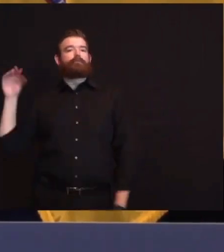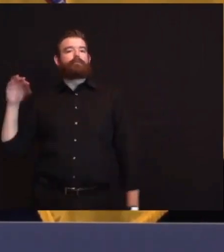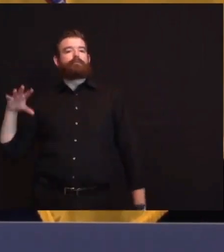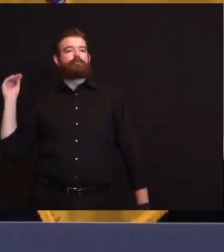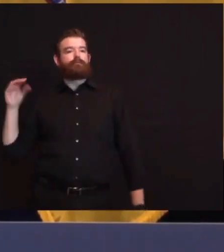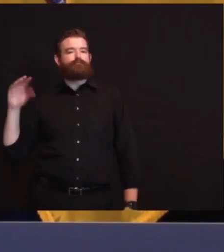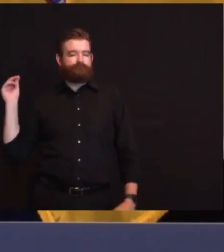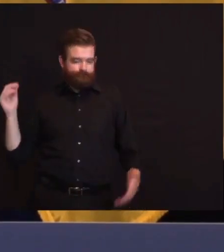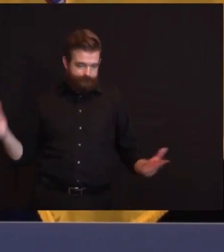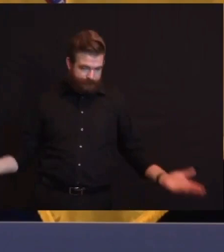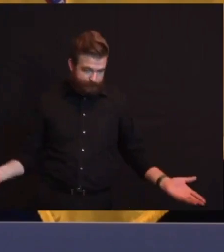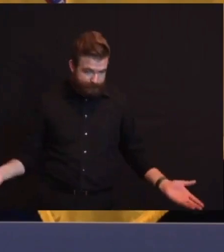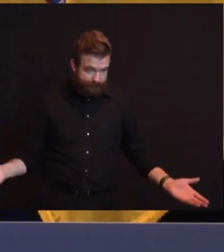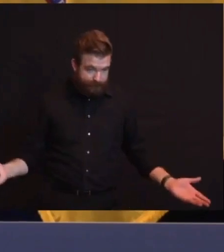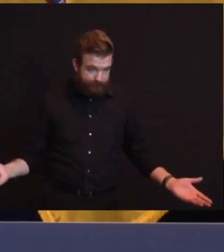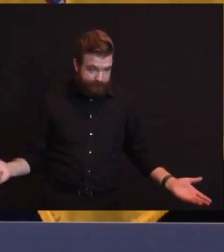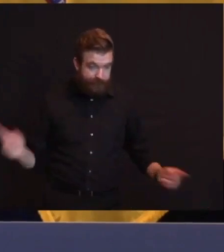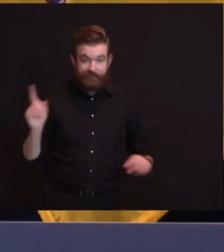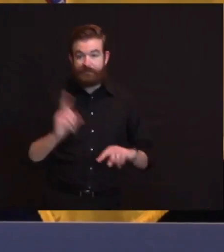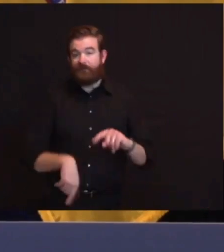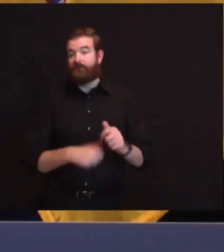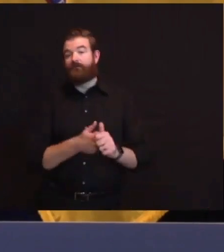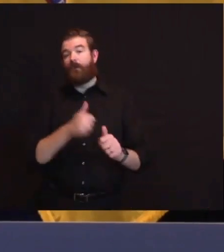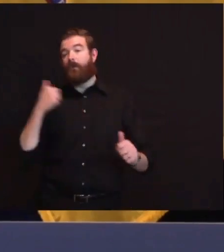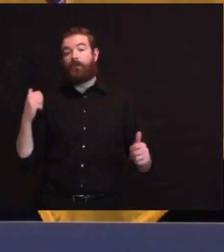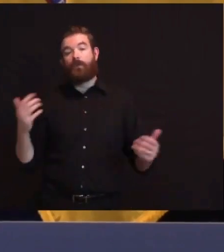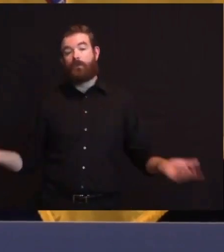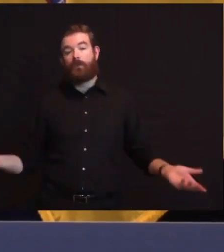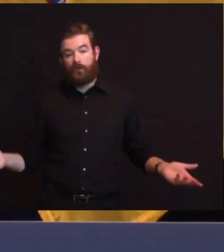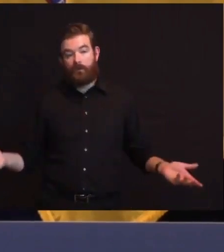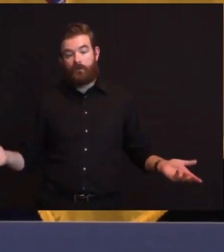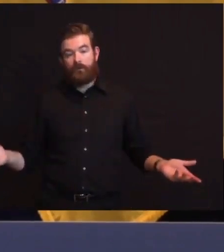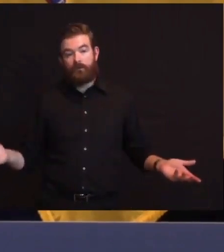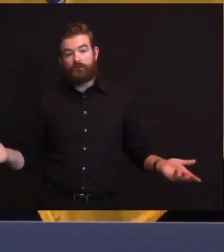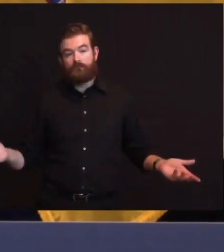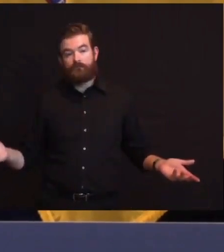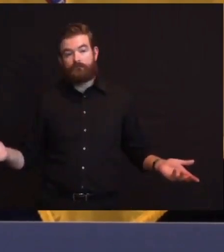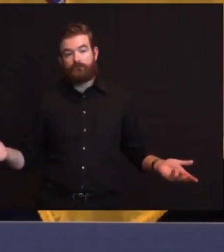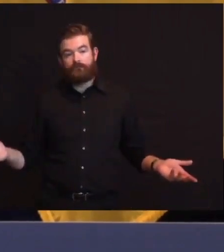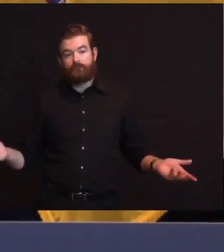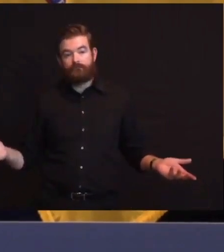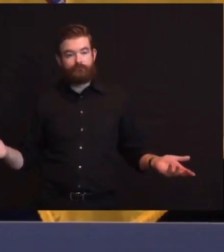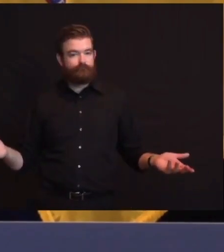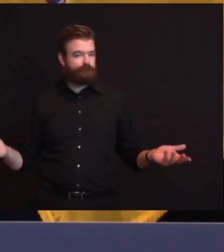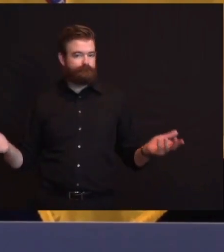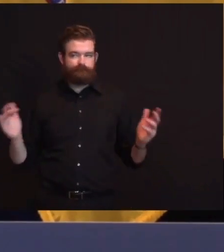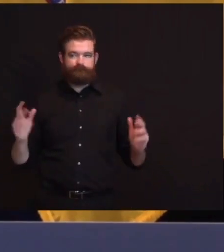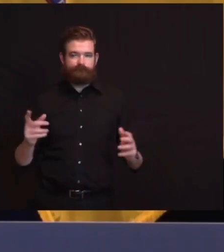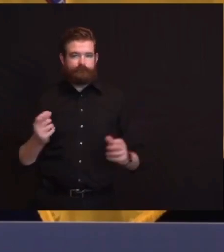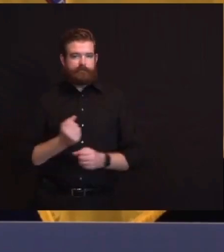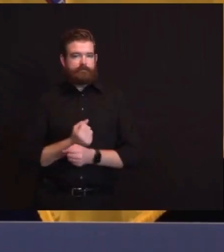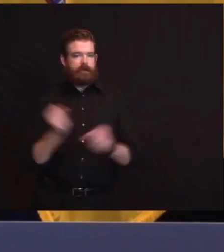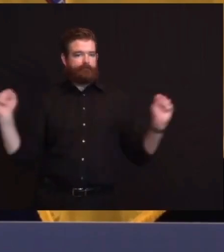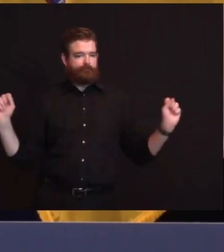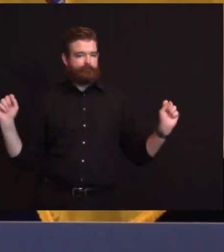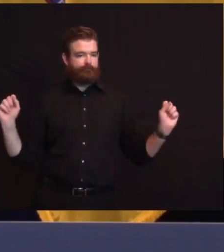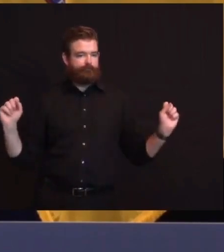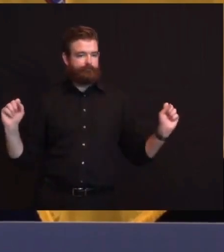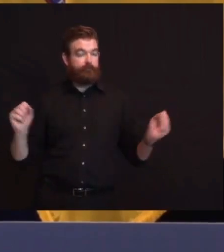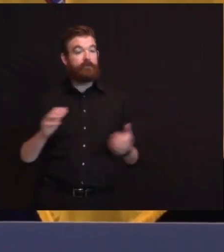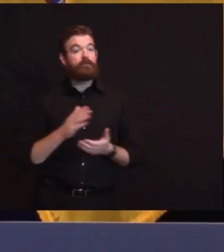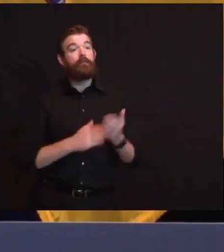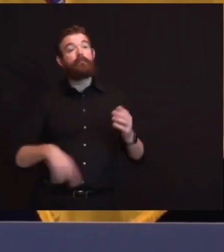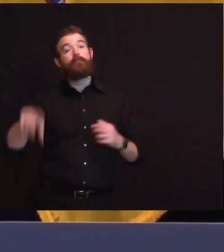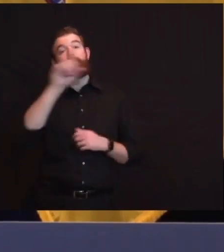avoid the public health responsibilities, and that includes their playbook to shut places down if they've had COVID positive.